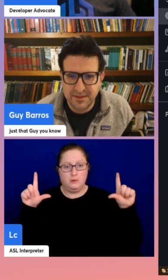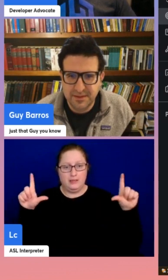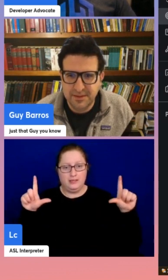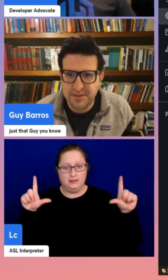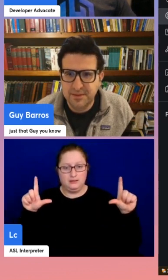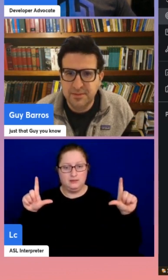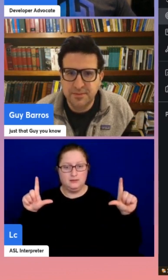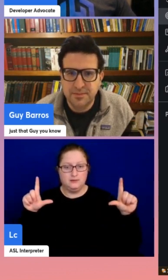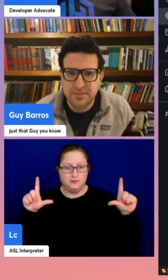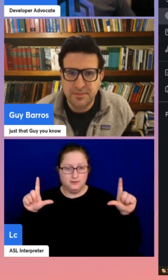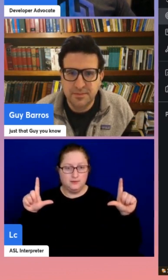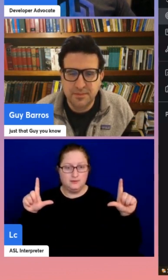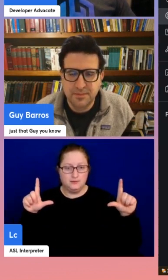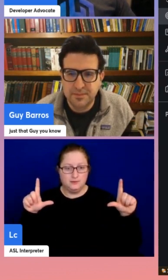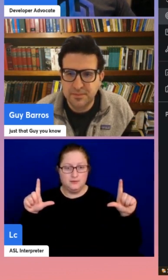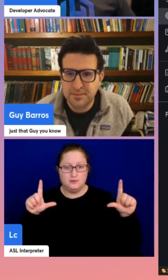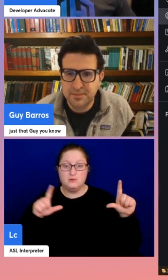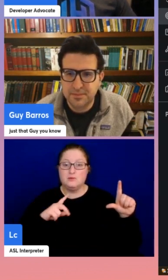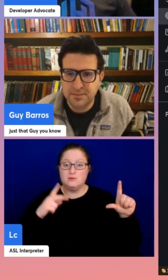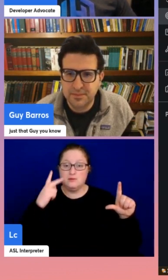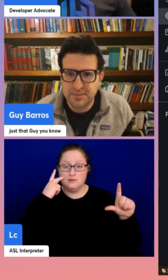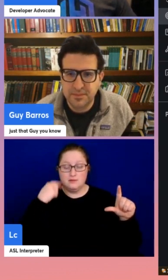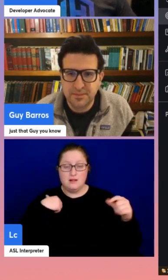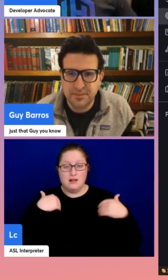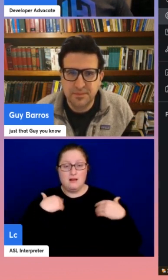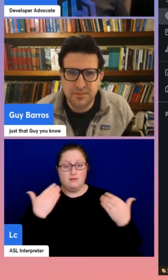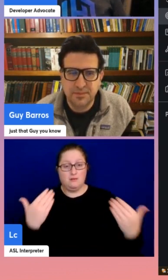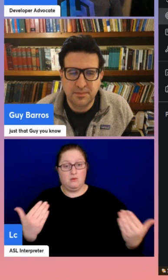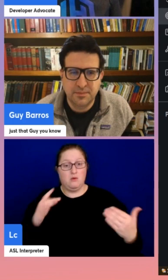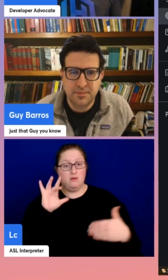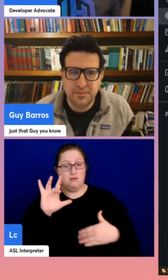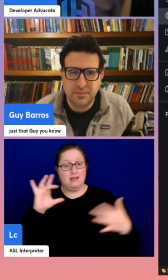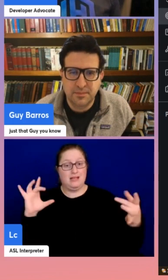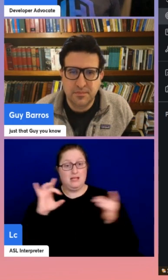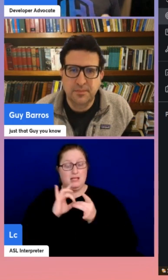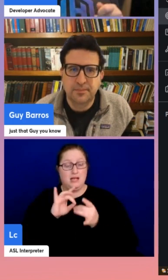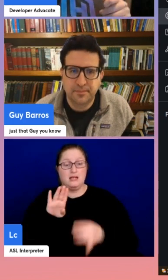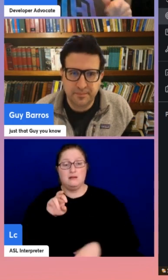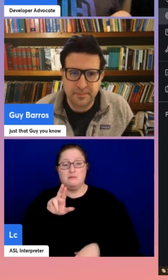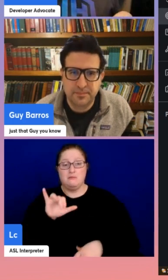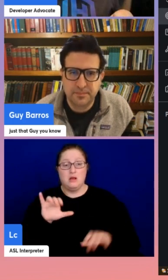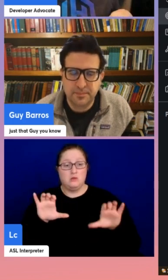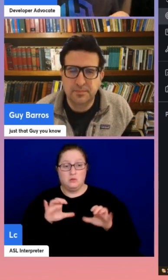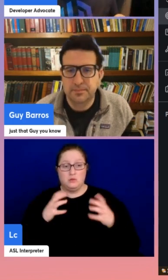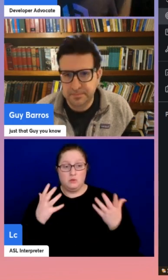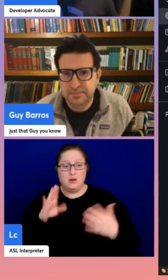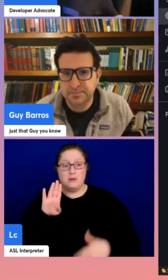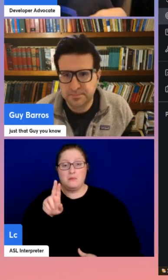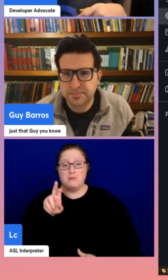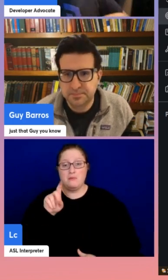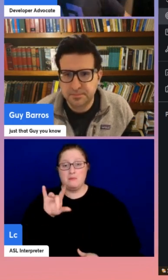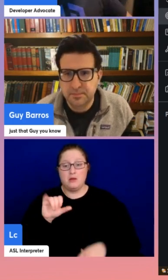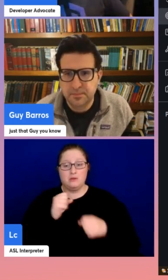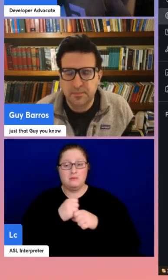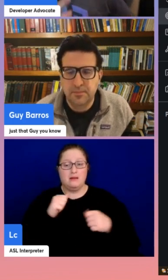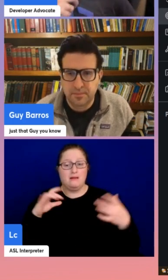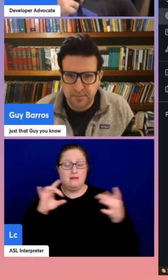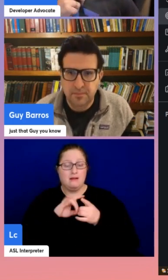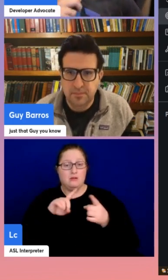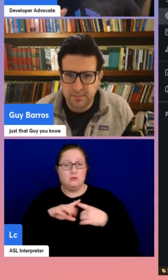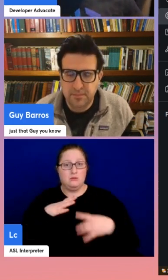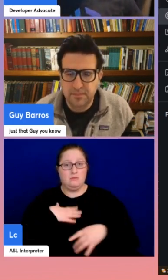can see it. You can see that I've got that. So I'm going to hit connect. Now what Boundary is doing is Boundary is making a connection to my